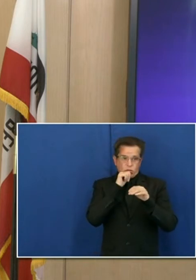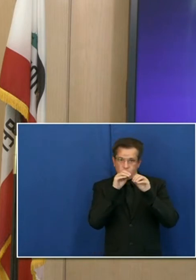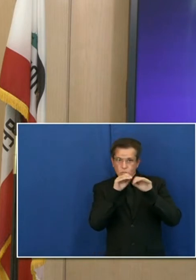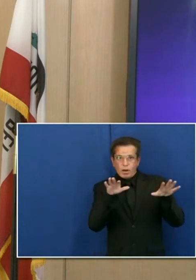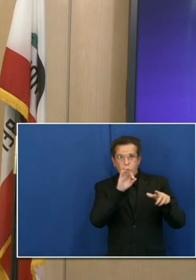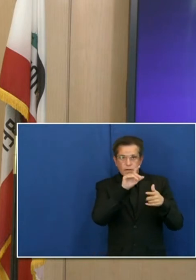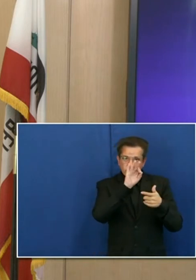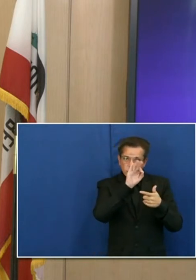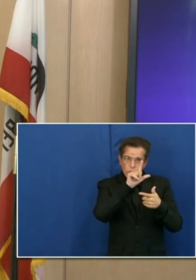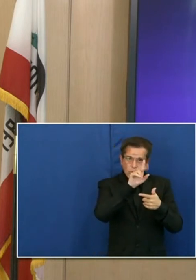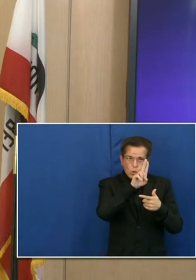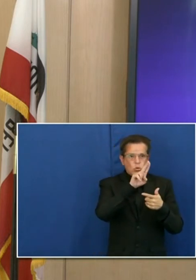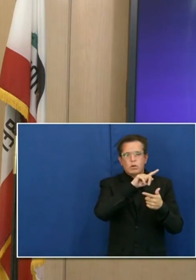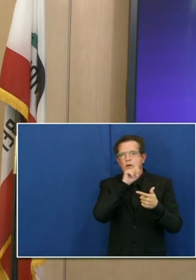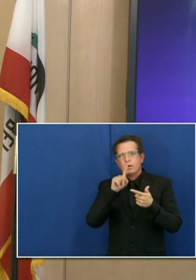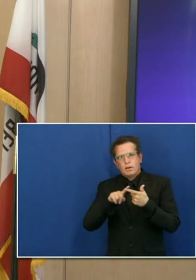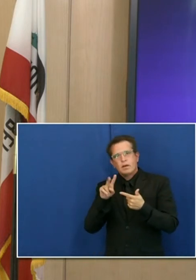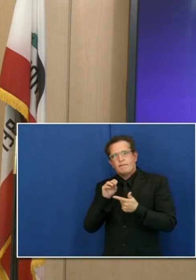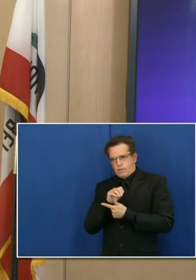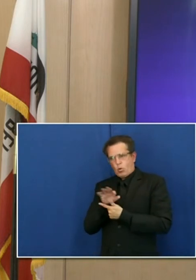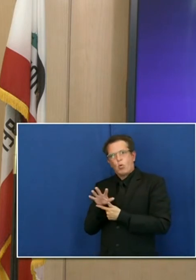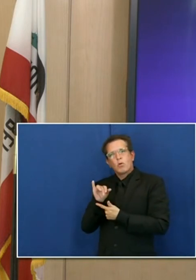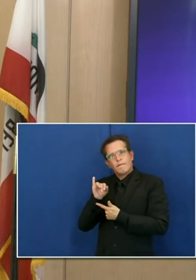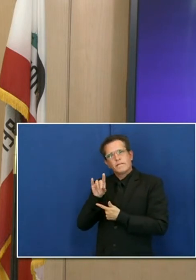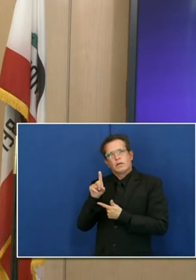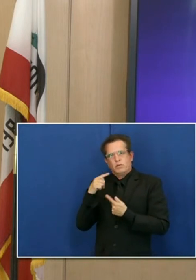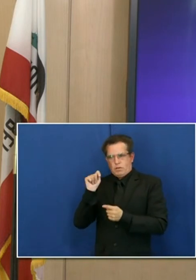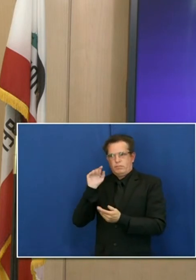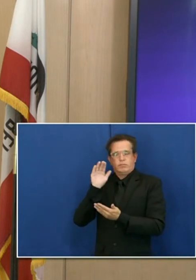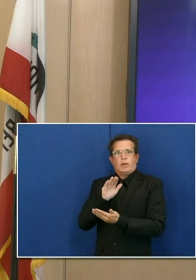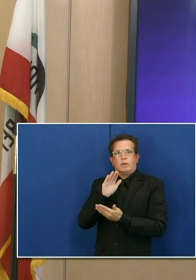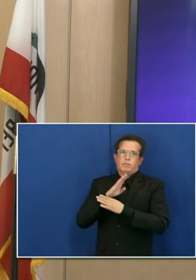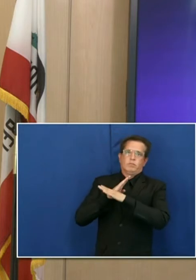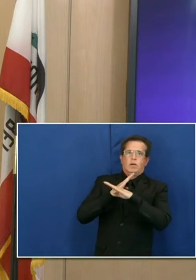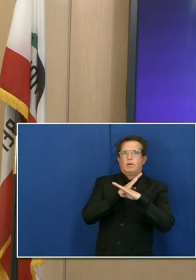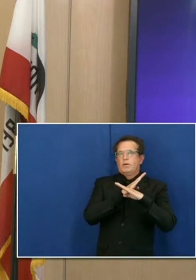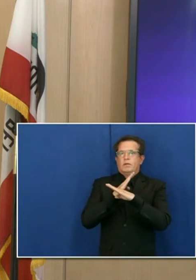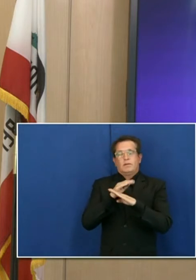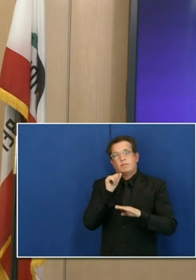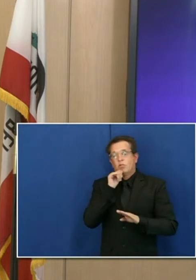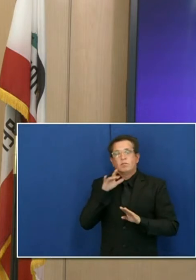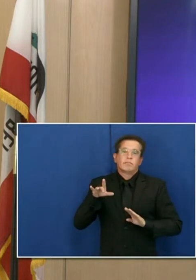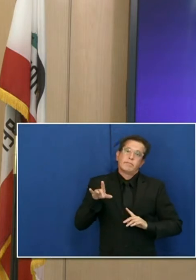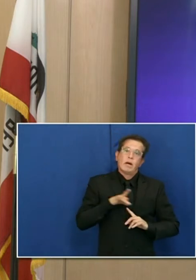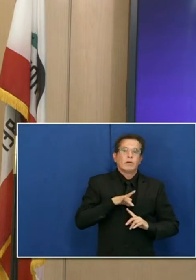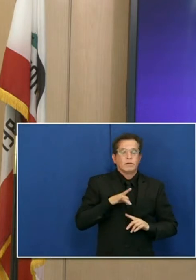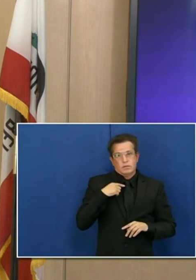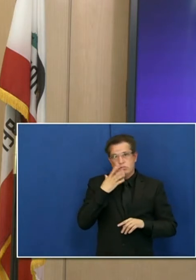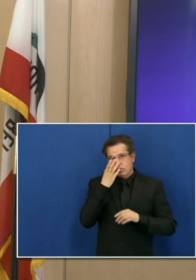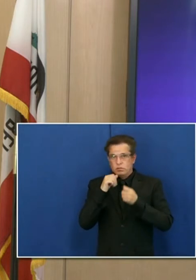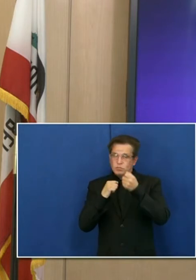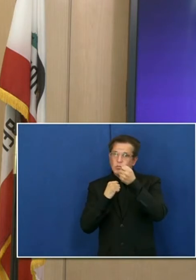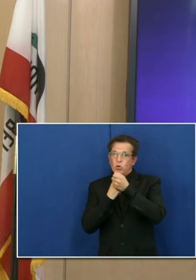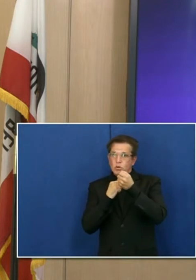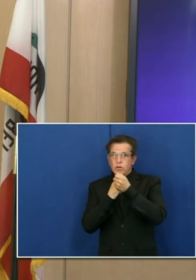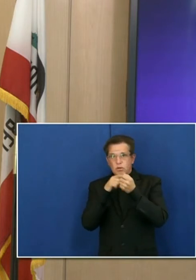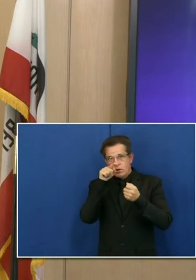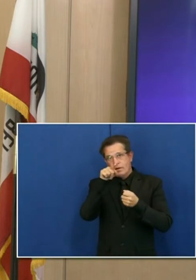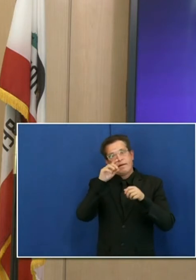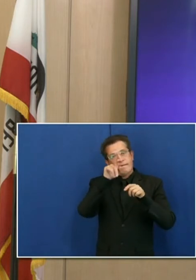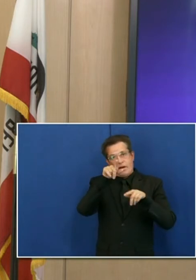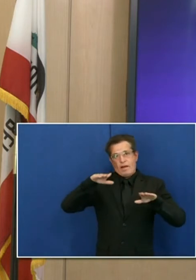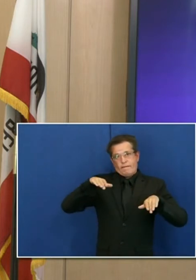influenza and the virus that causes COVID-19. I would encourage anyone who has not had their